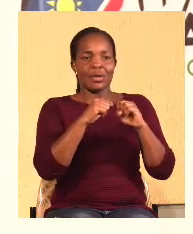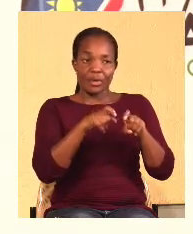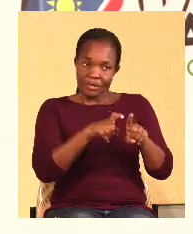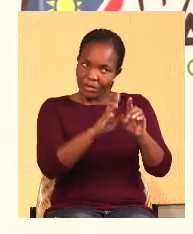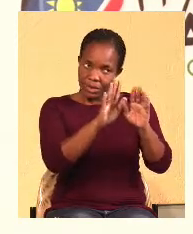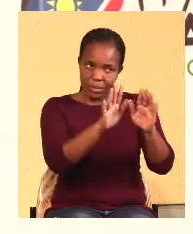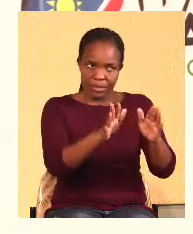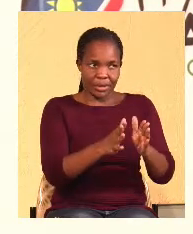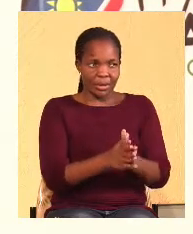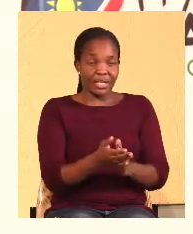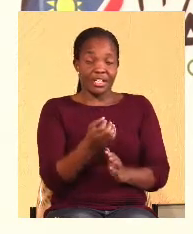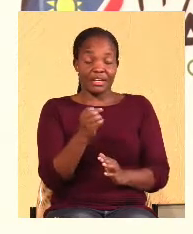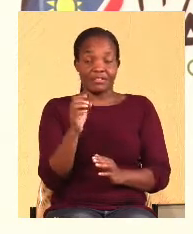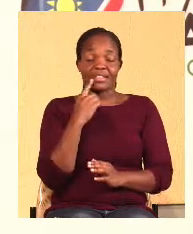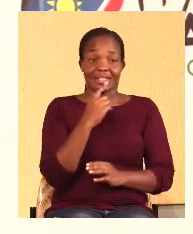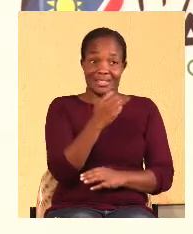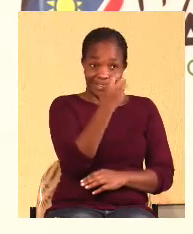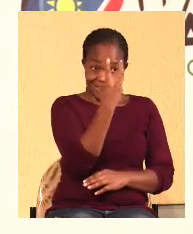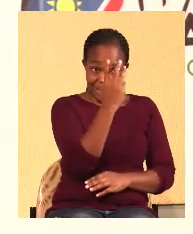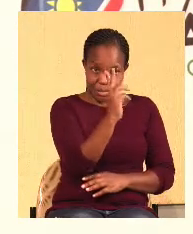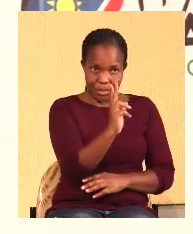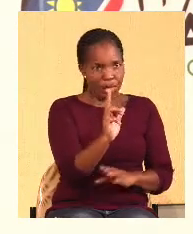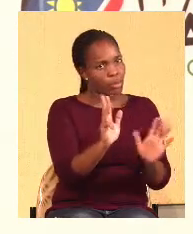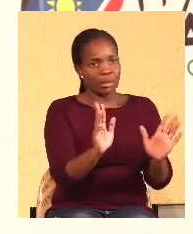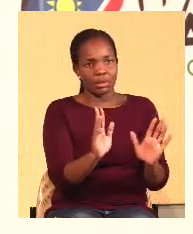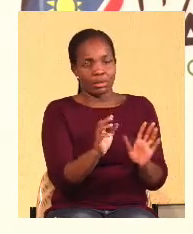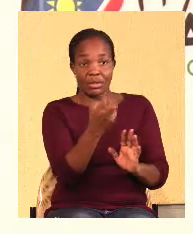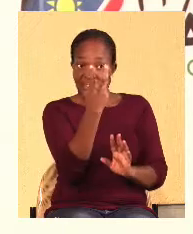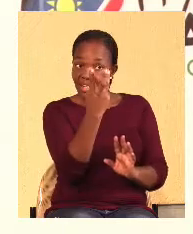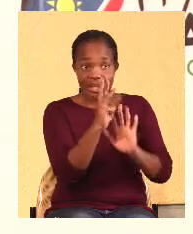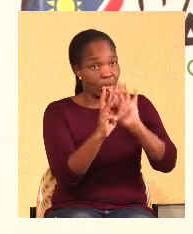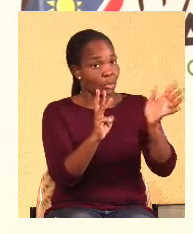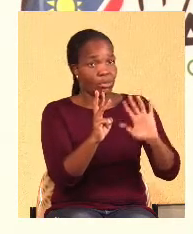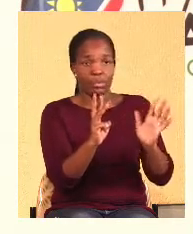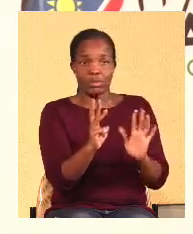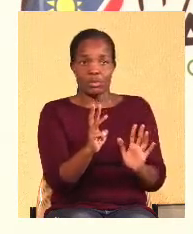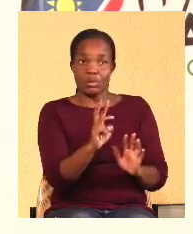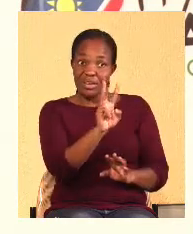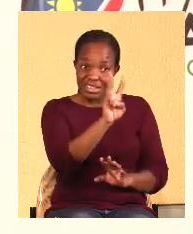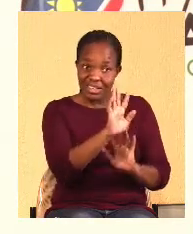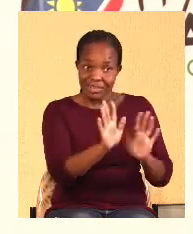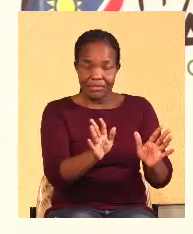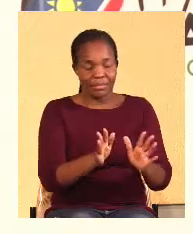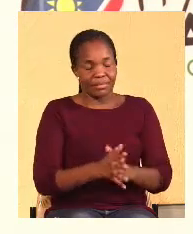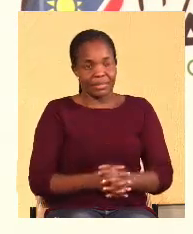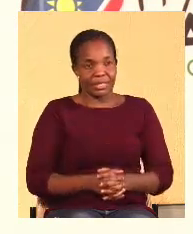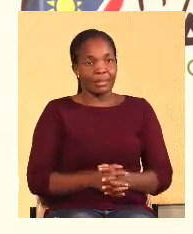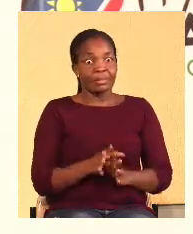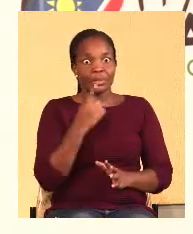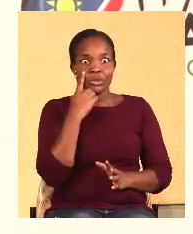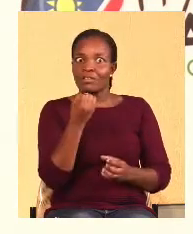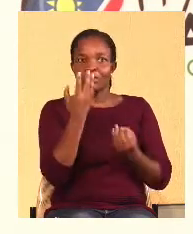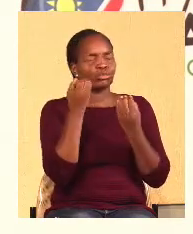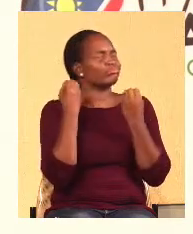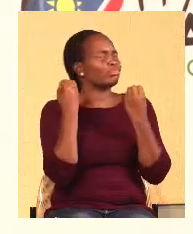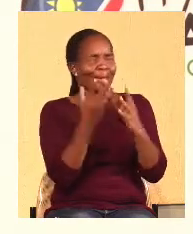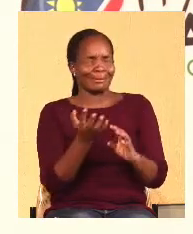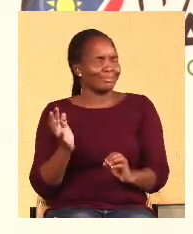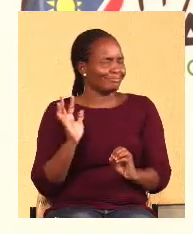example, 3 people, that's the maximum. But we are seeing that quite a big number of people are going out in